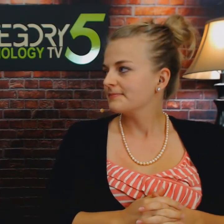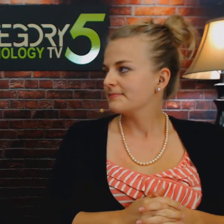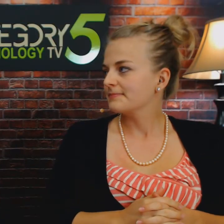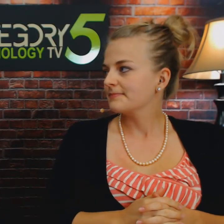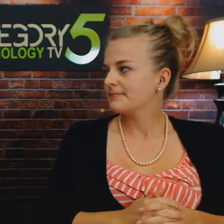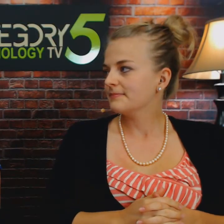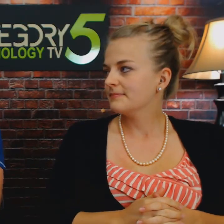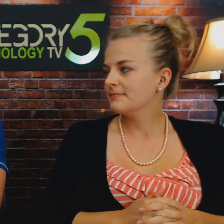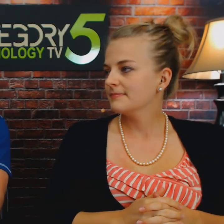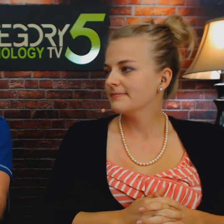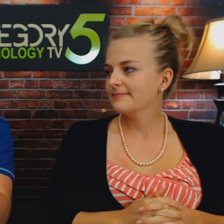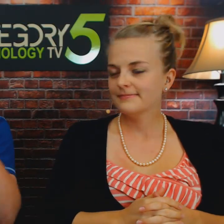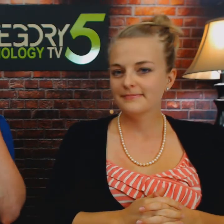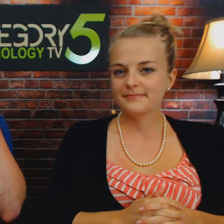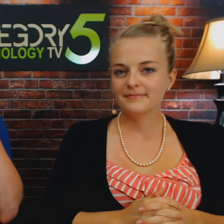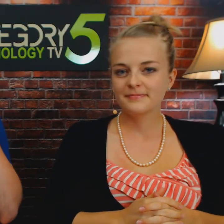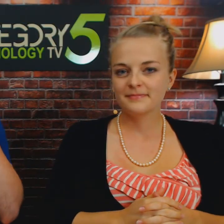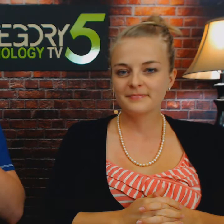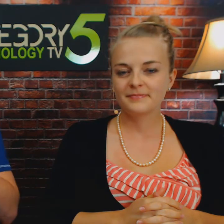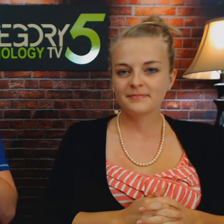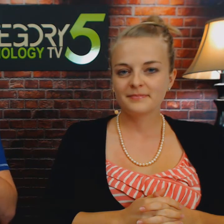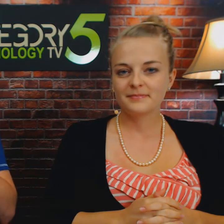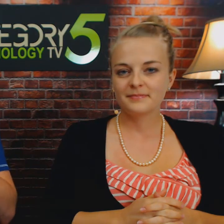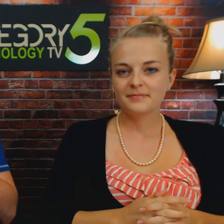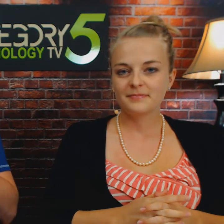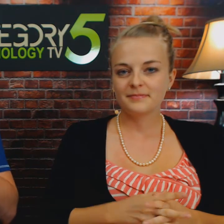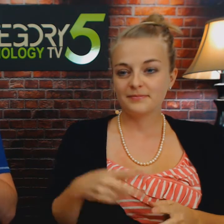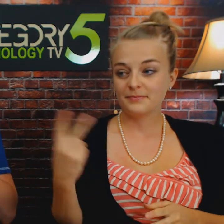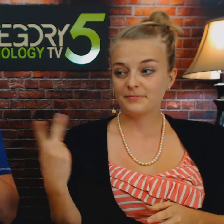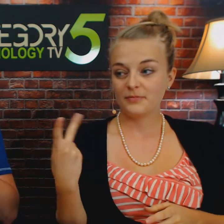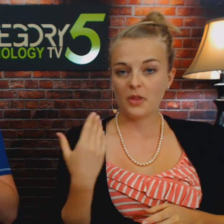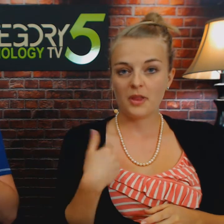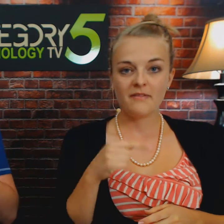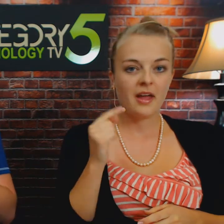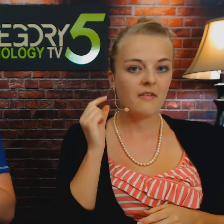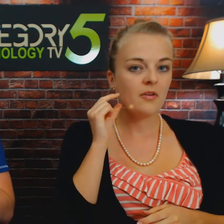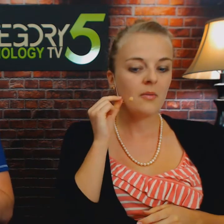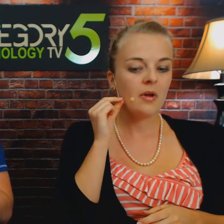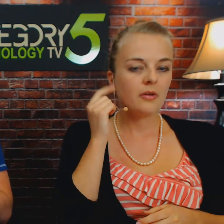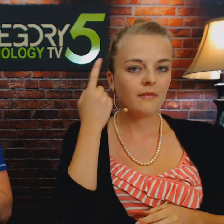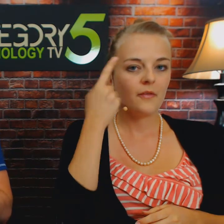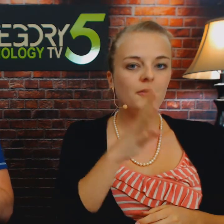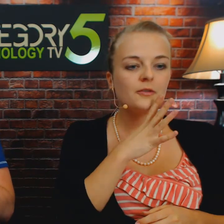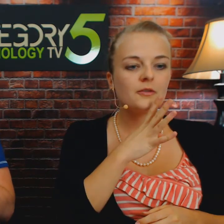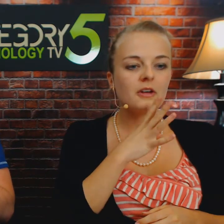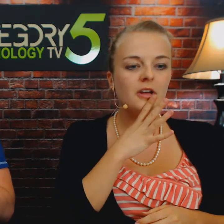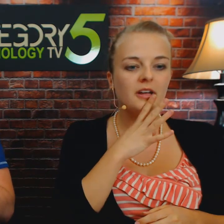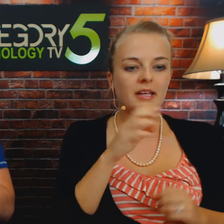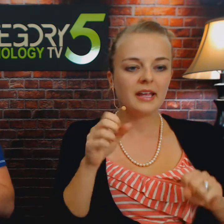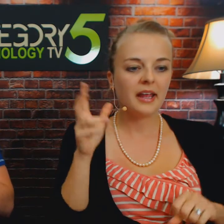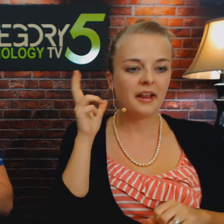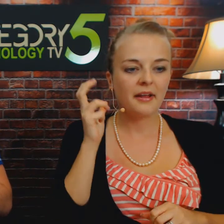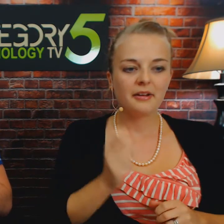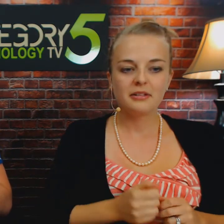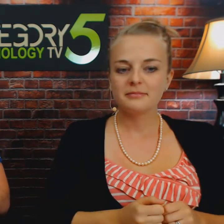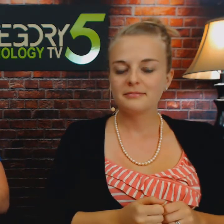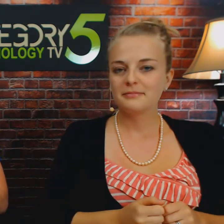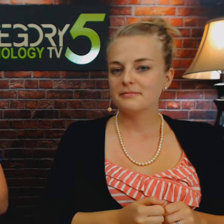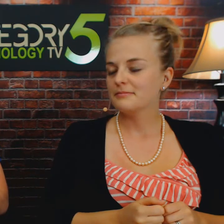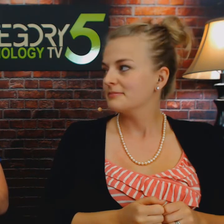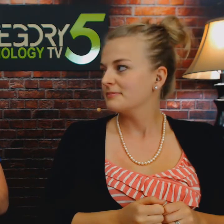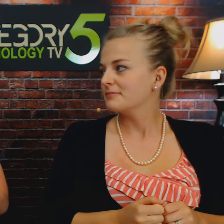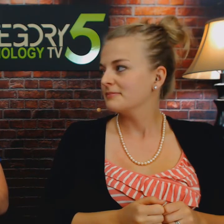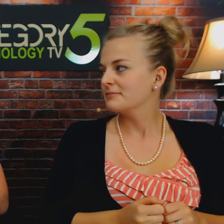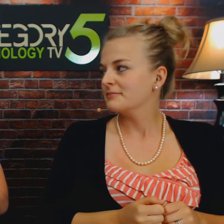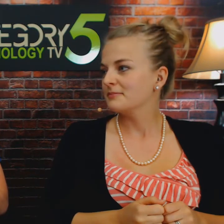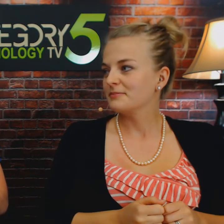these devices, you see that Hillary and I have got our microphones on for the sake of Category 5 technology TV. As I understand it, Hillary, you're